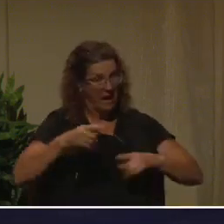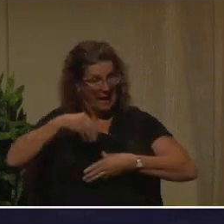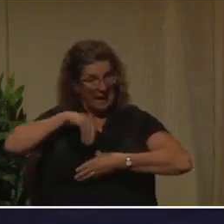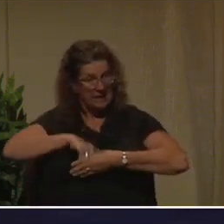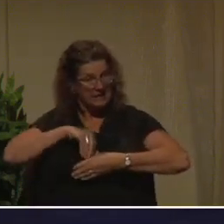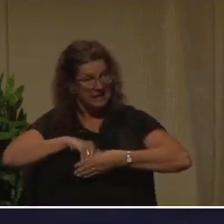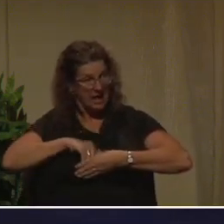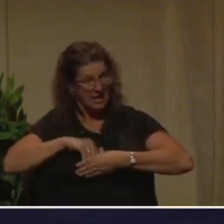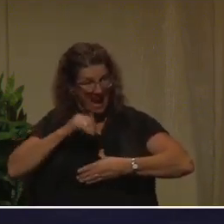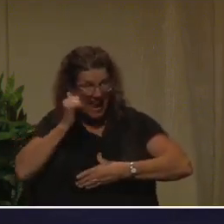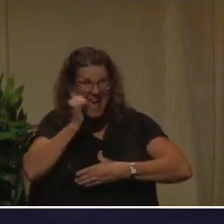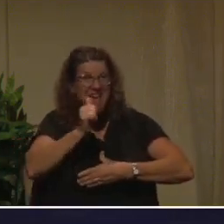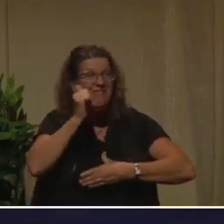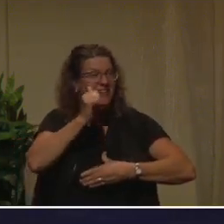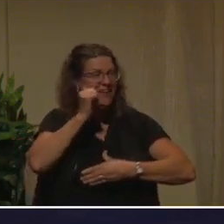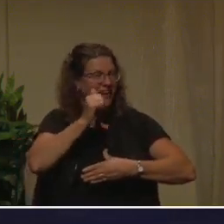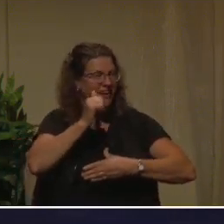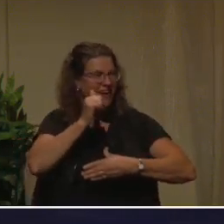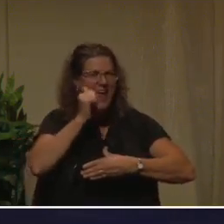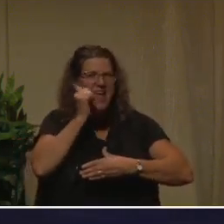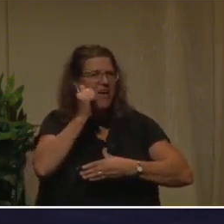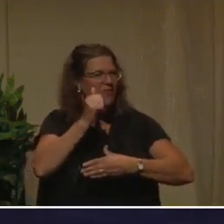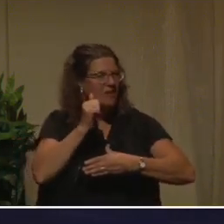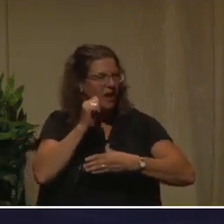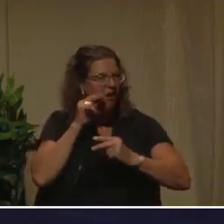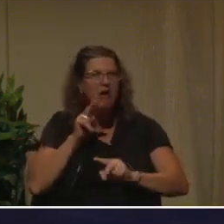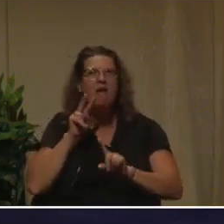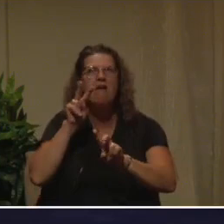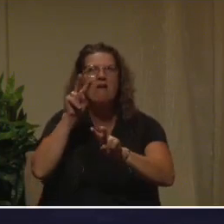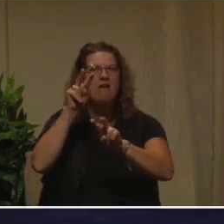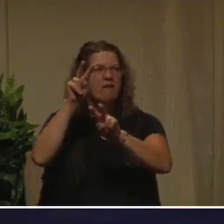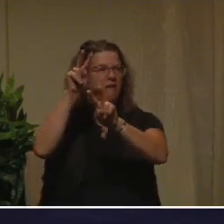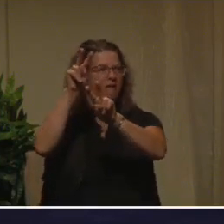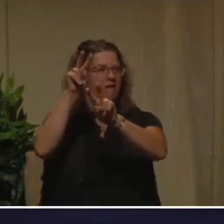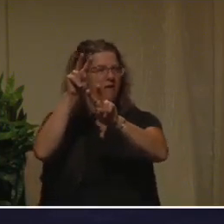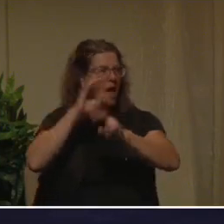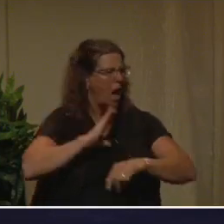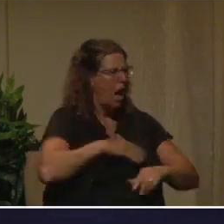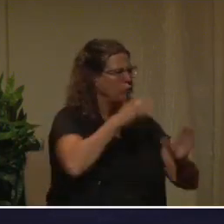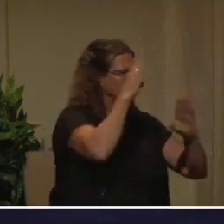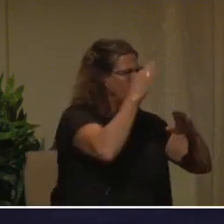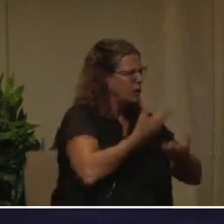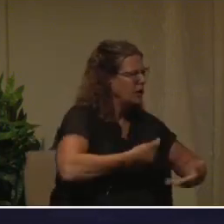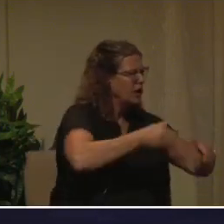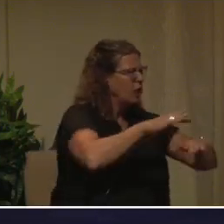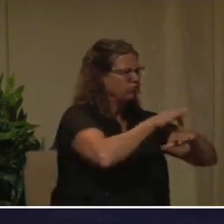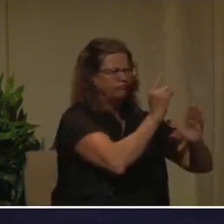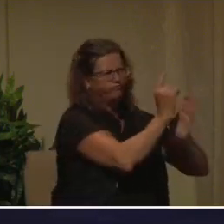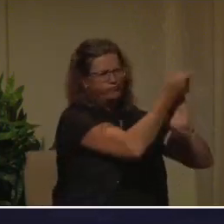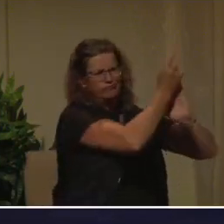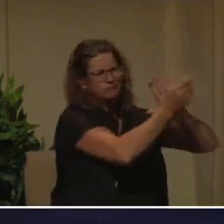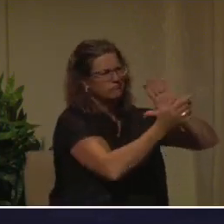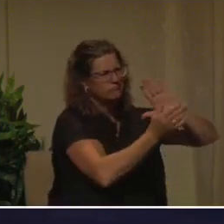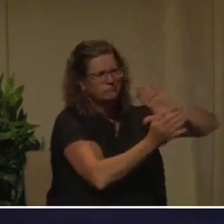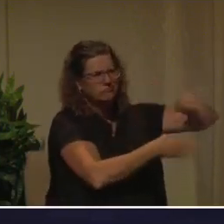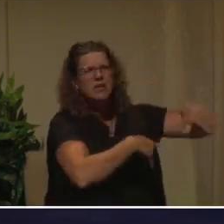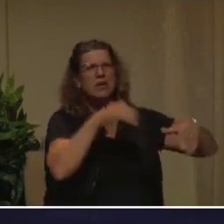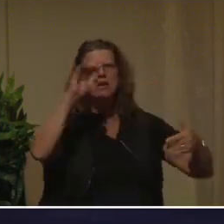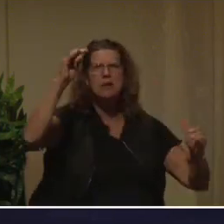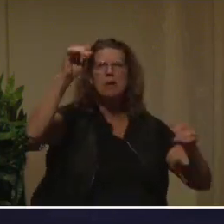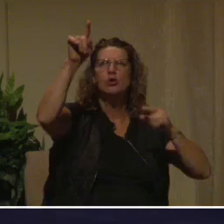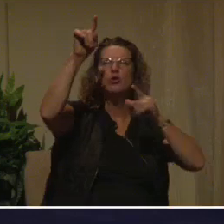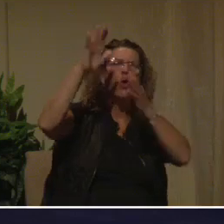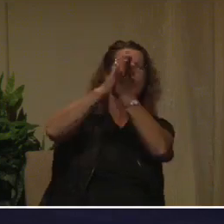day by day. For our light and momentary troubles are achieving for us an eternal glory that far outweighs them